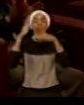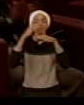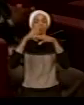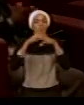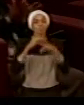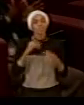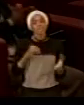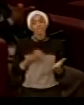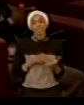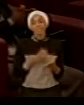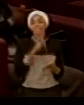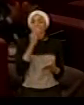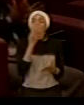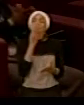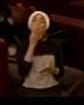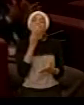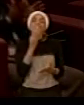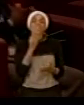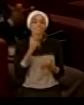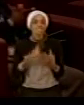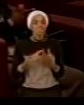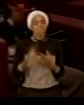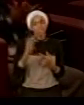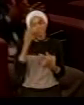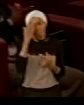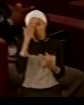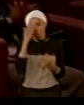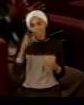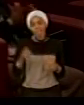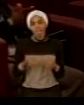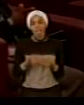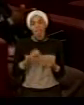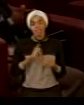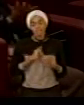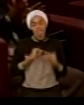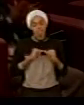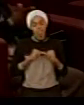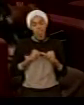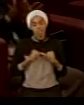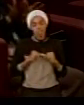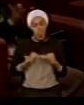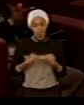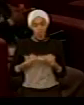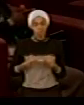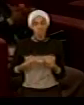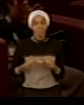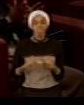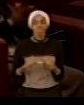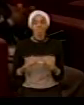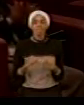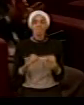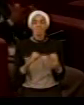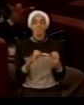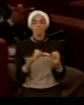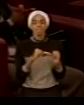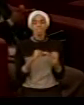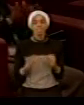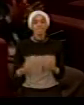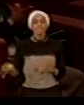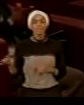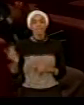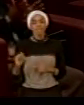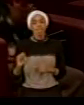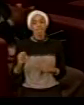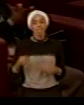Leads home to know as I onward go.